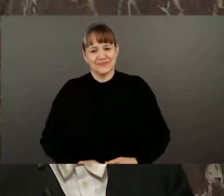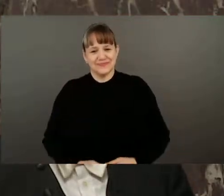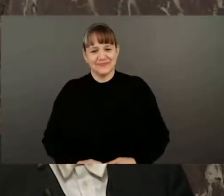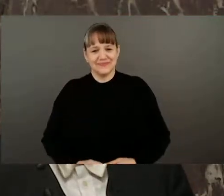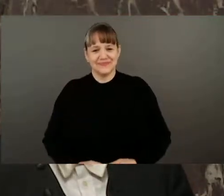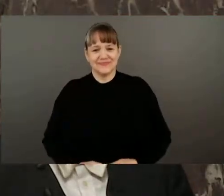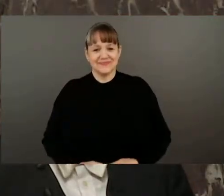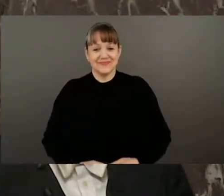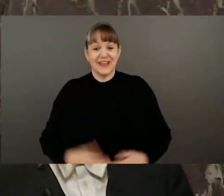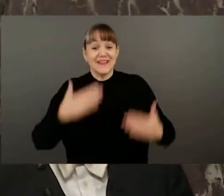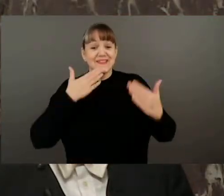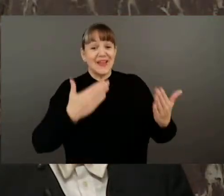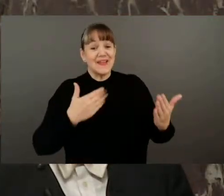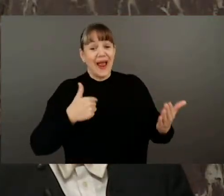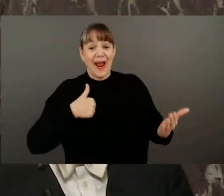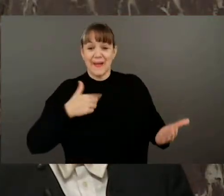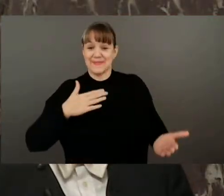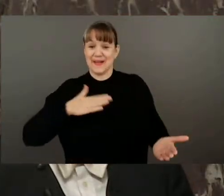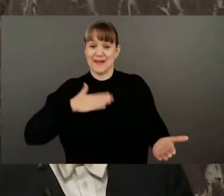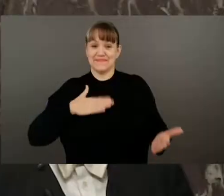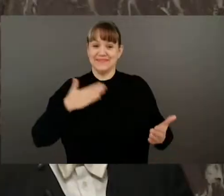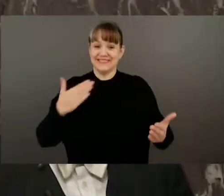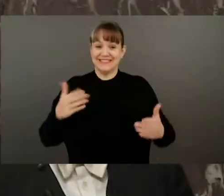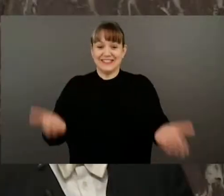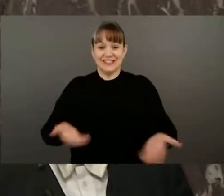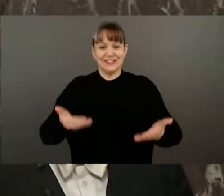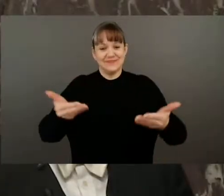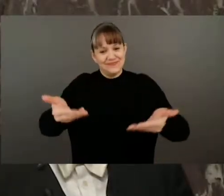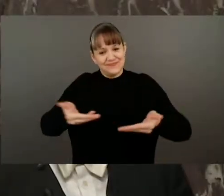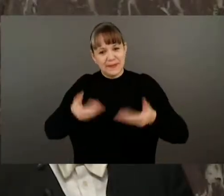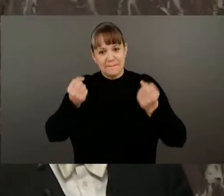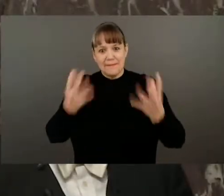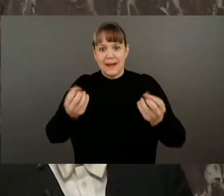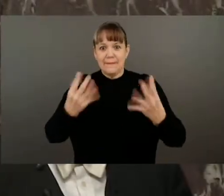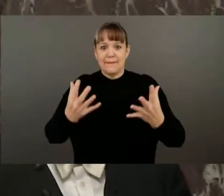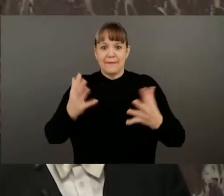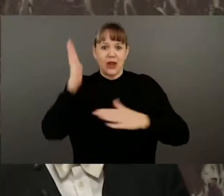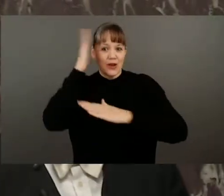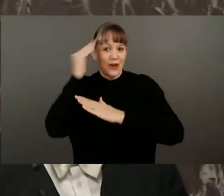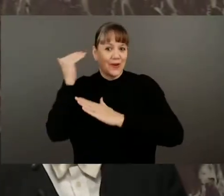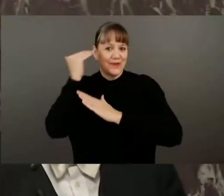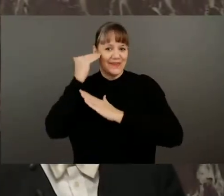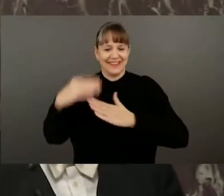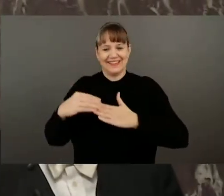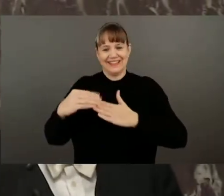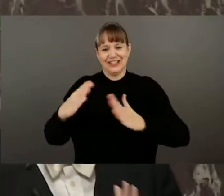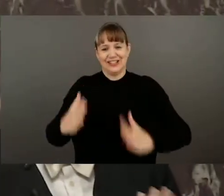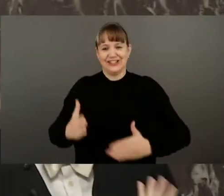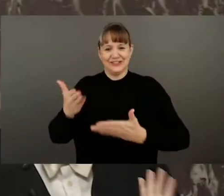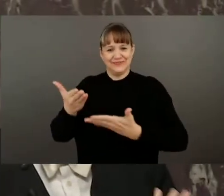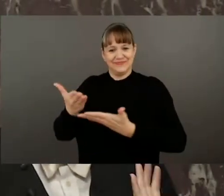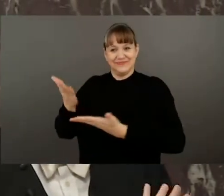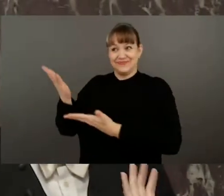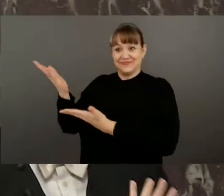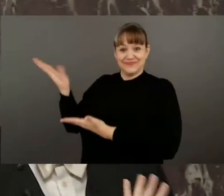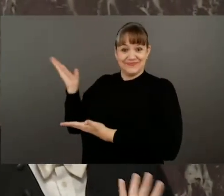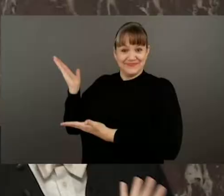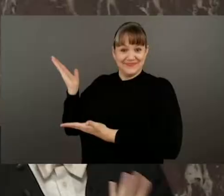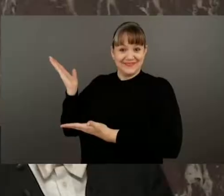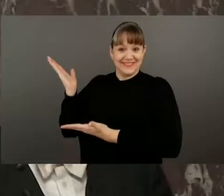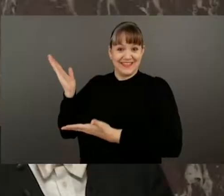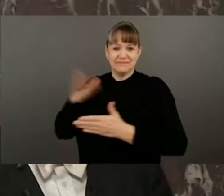of Korean community leaders who are here today. If I can get all of you to stand up. Thank you very